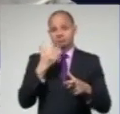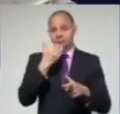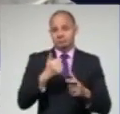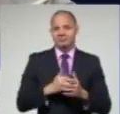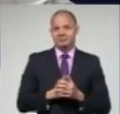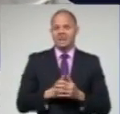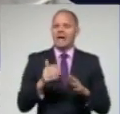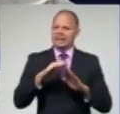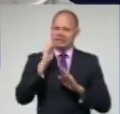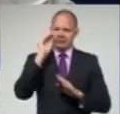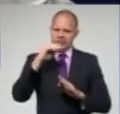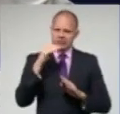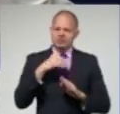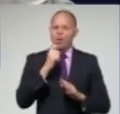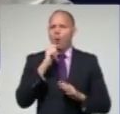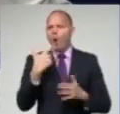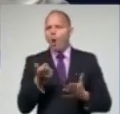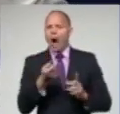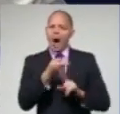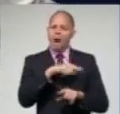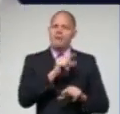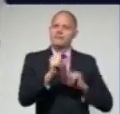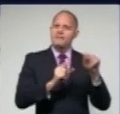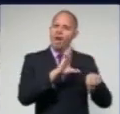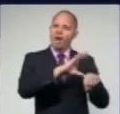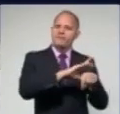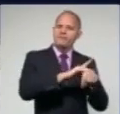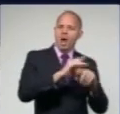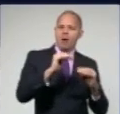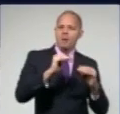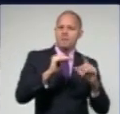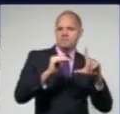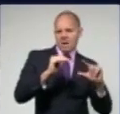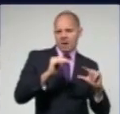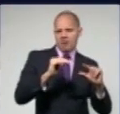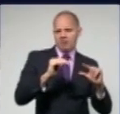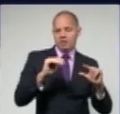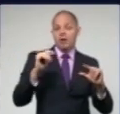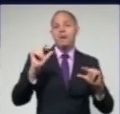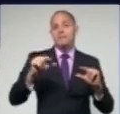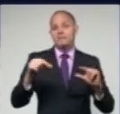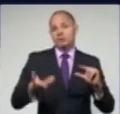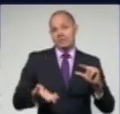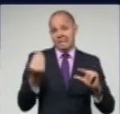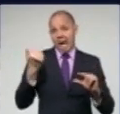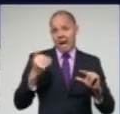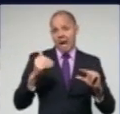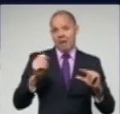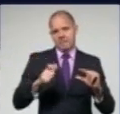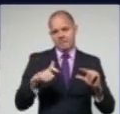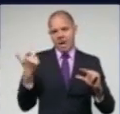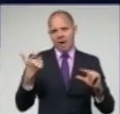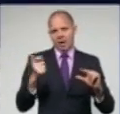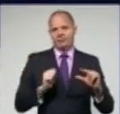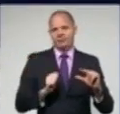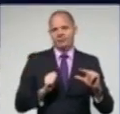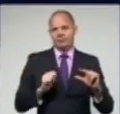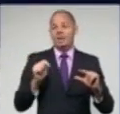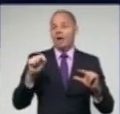5,278 patients, that is the 89.7% of all diagnosed cases in Cuba recovered from the